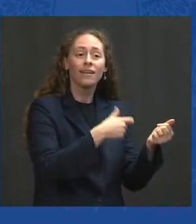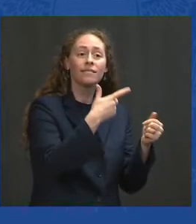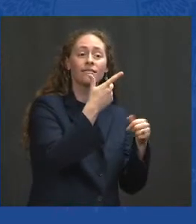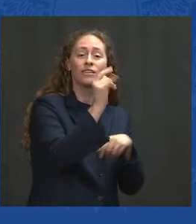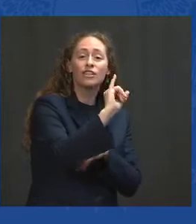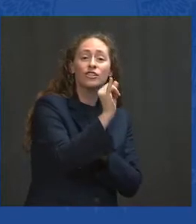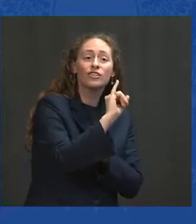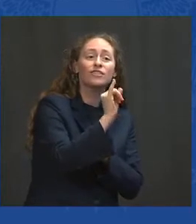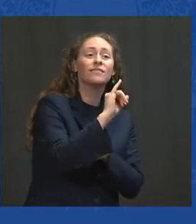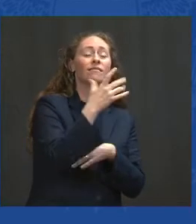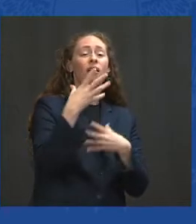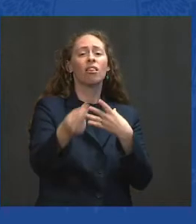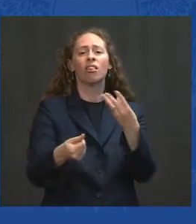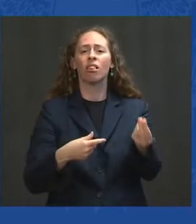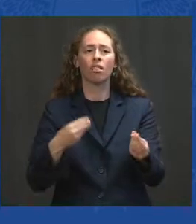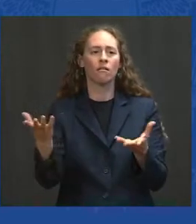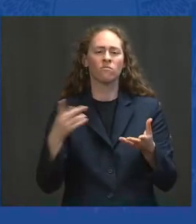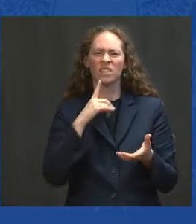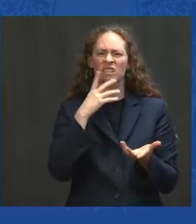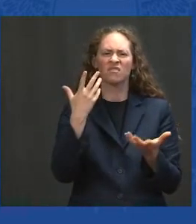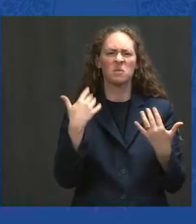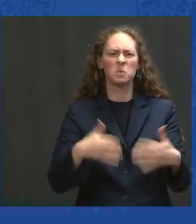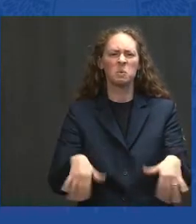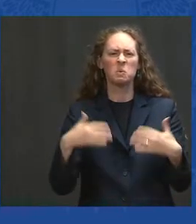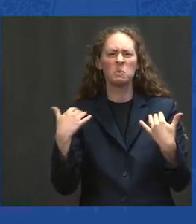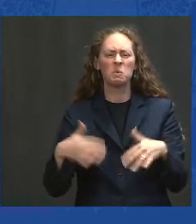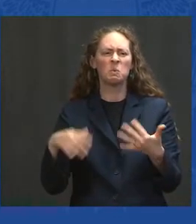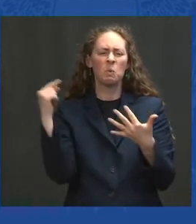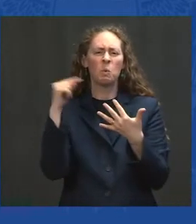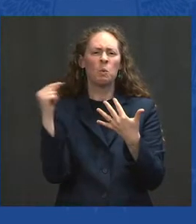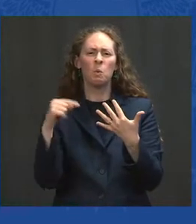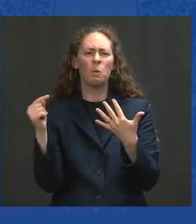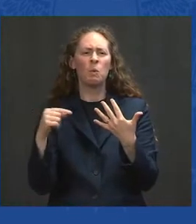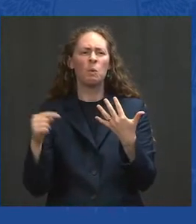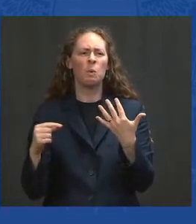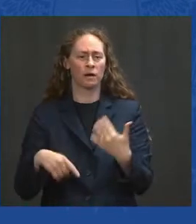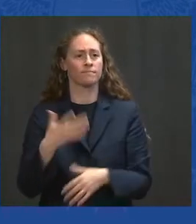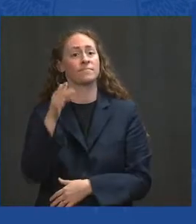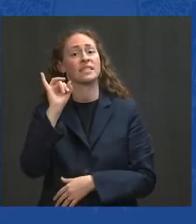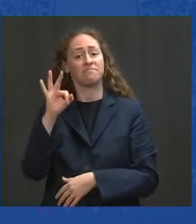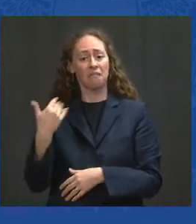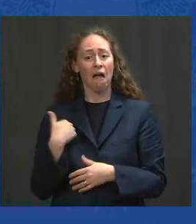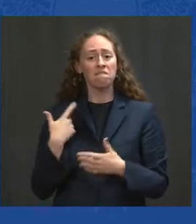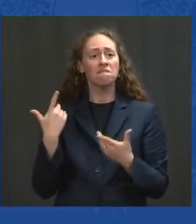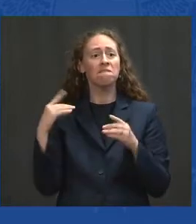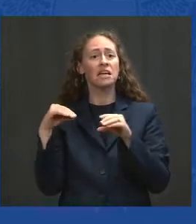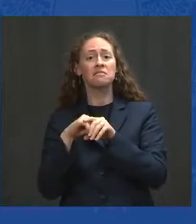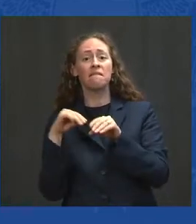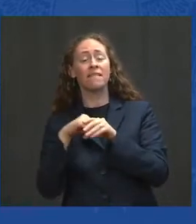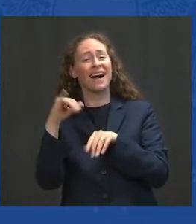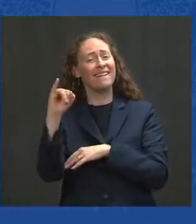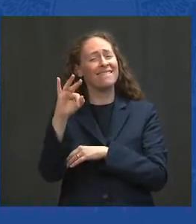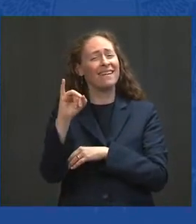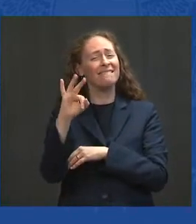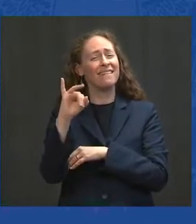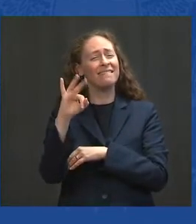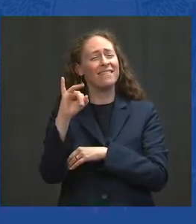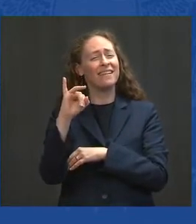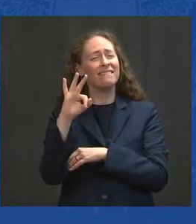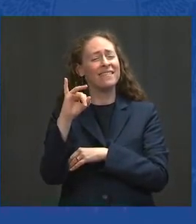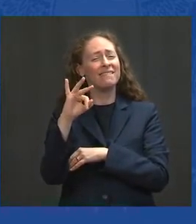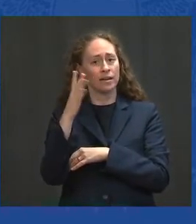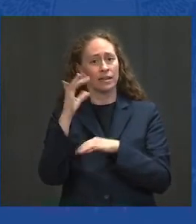And even if they have enough to make ends meet, it is often just barely